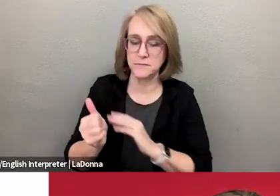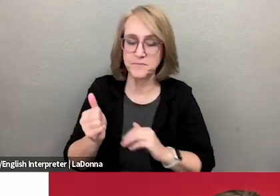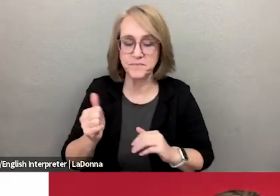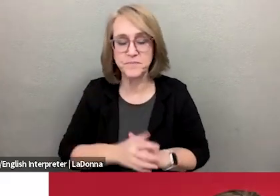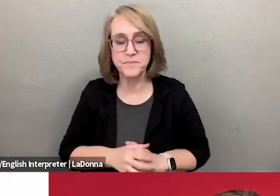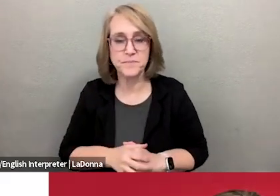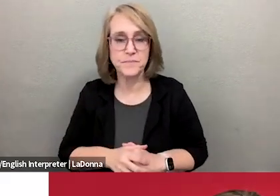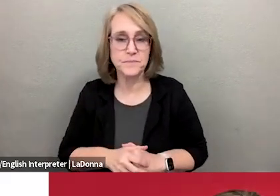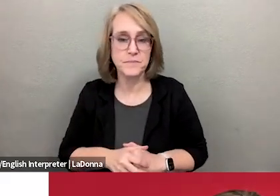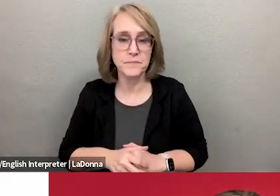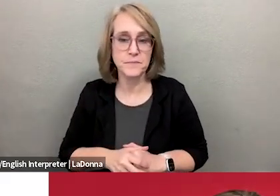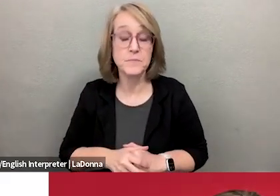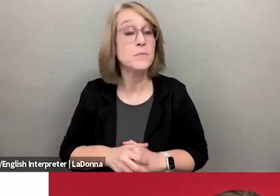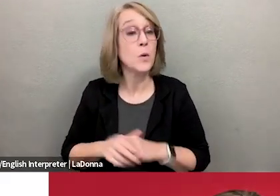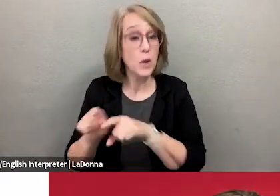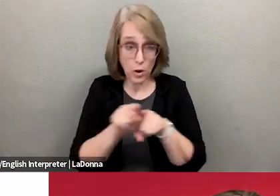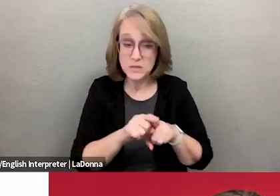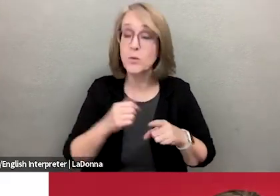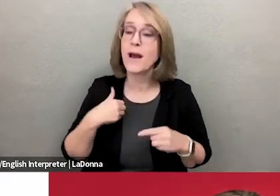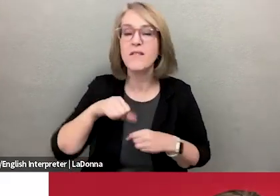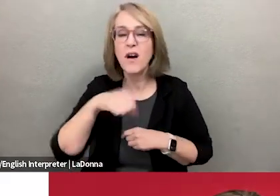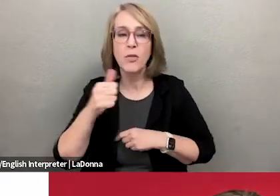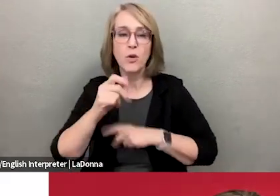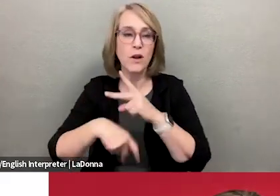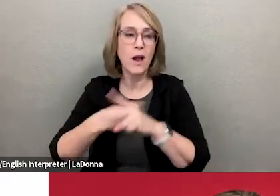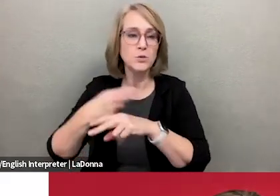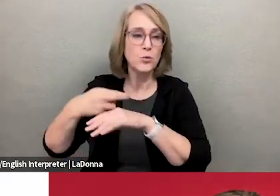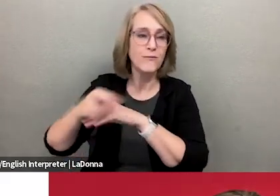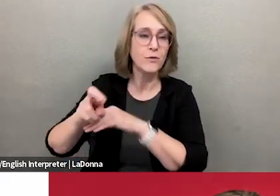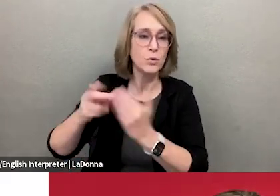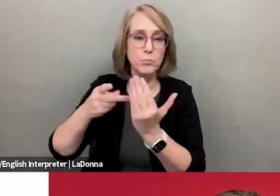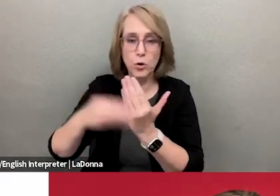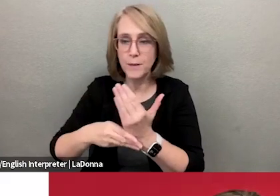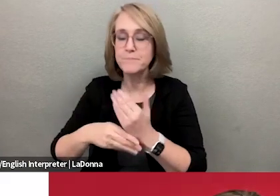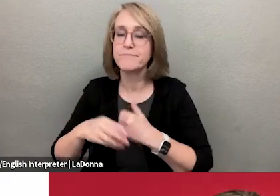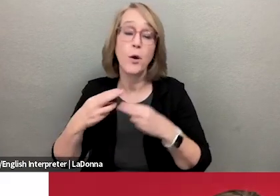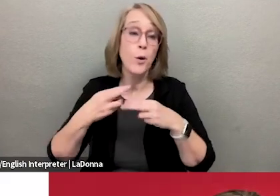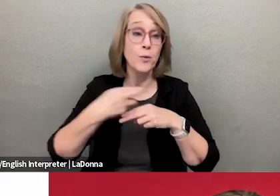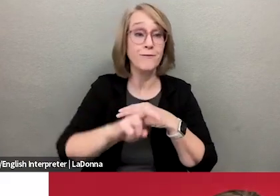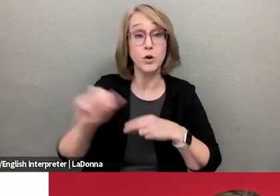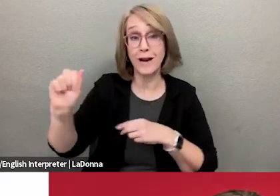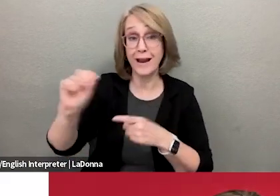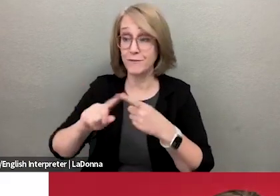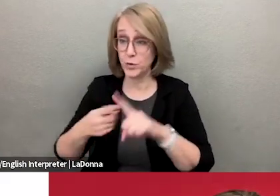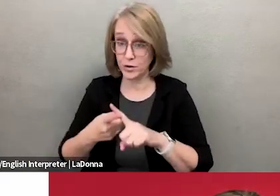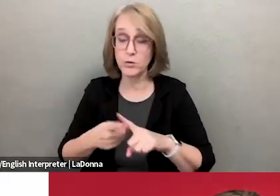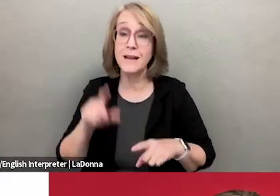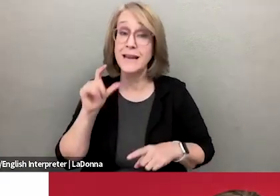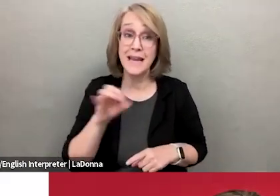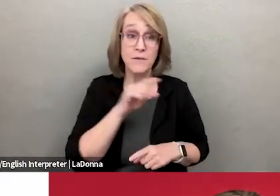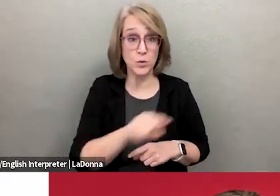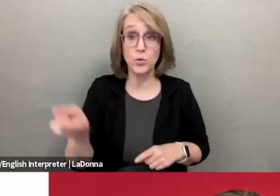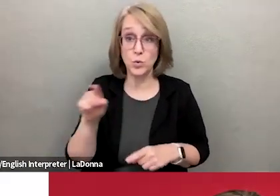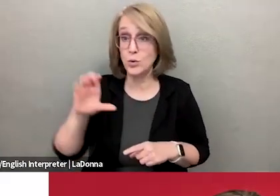group. We also have a couple of other referral programs with Refer a Friend. So we know certified direct care professionals